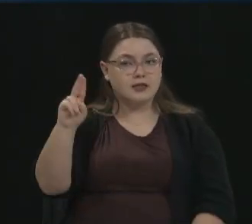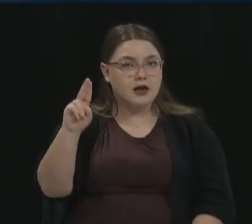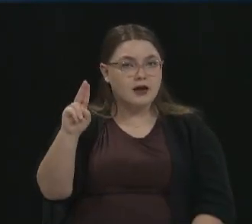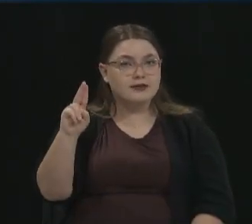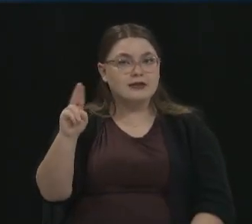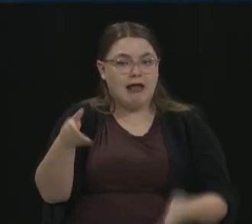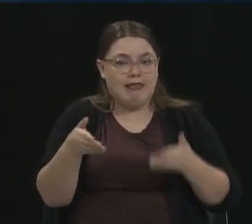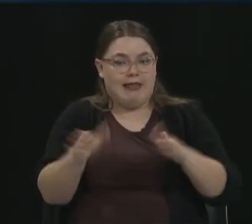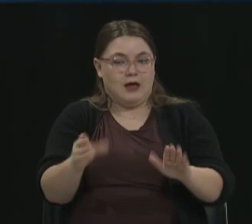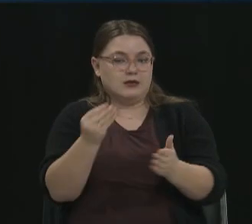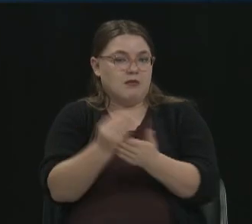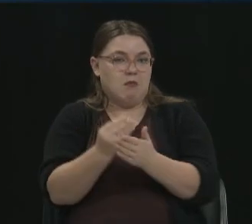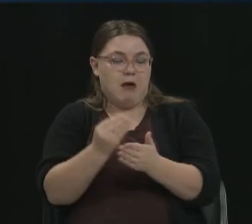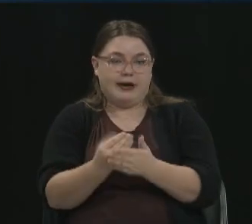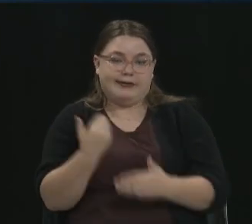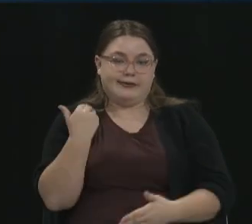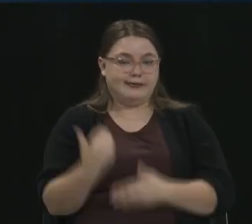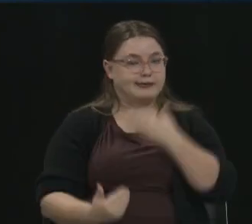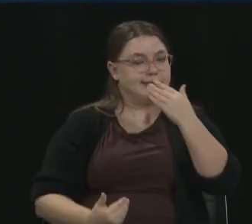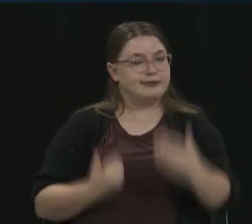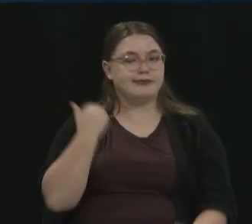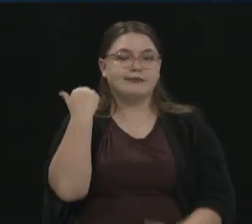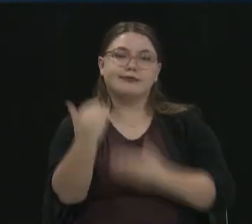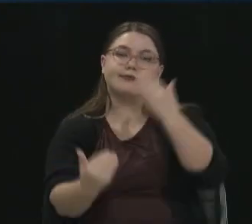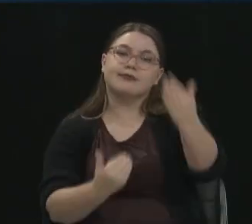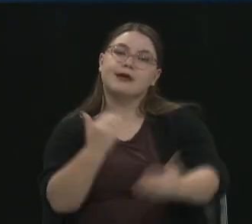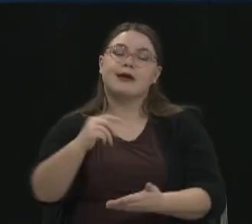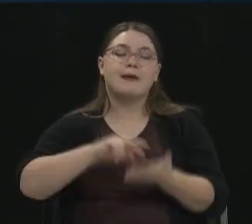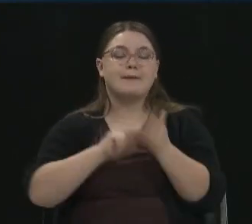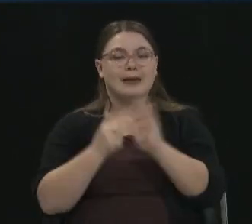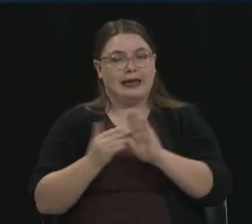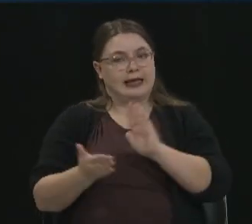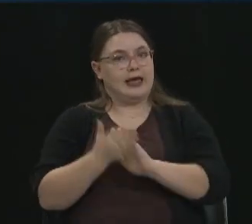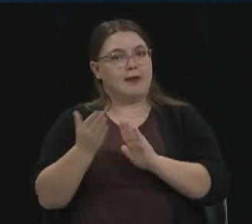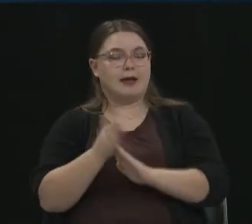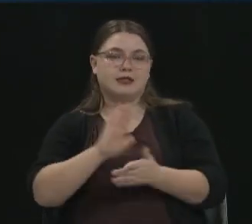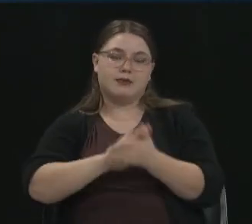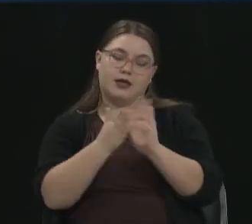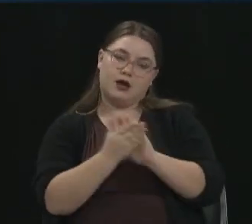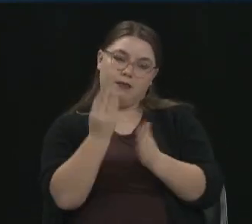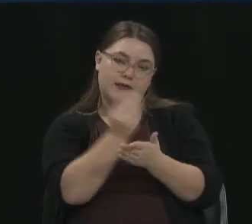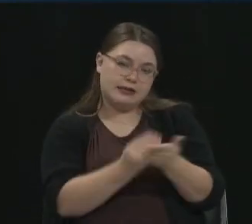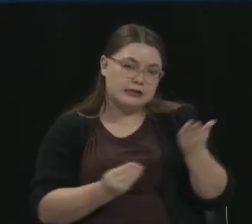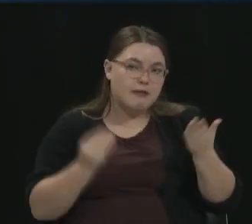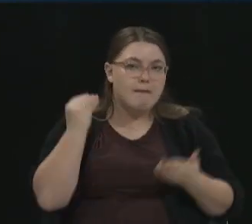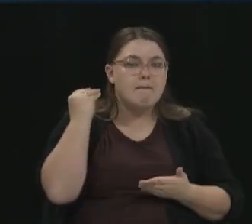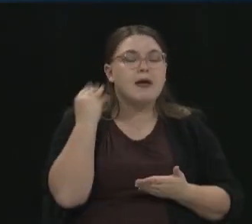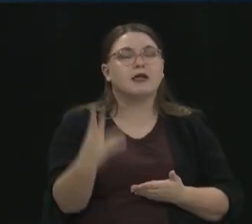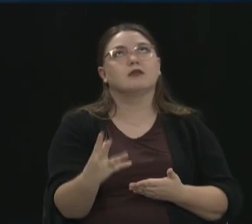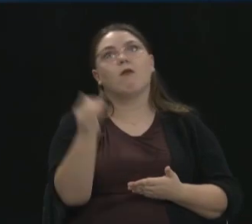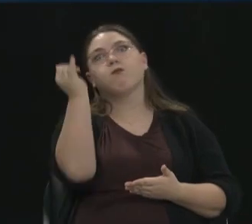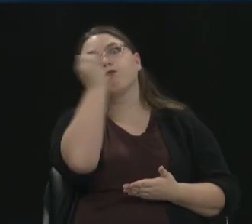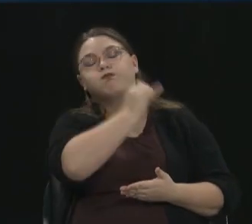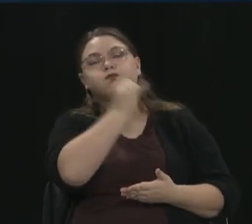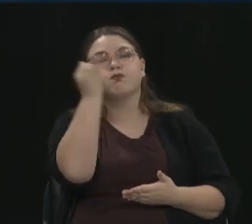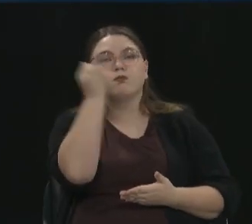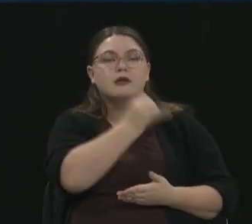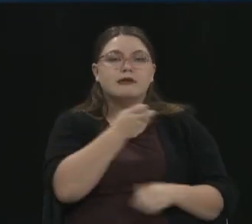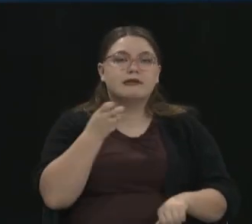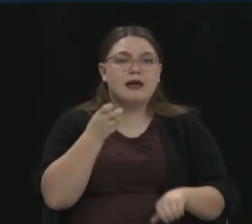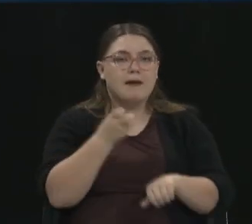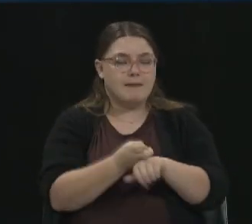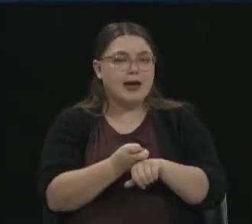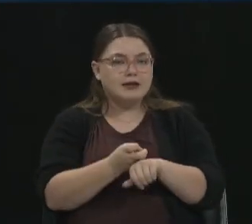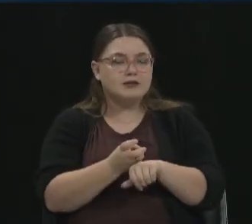flow, and so now campaigns become increasingly expensive. It's hard for us to know who and how the influence is